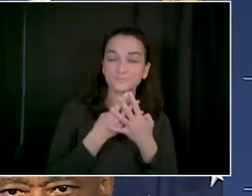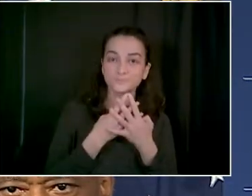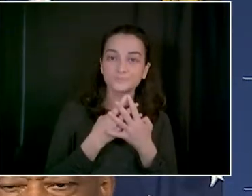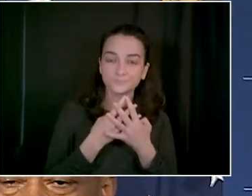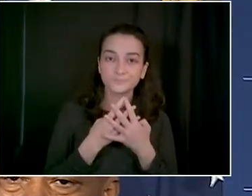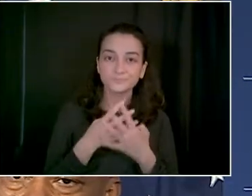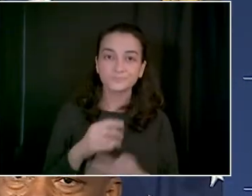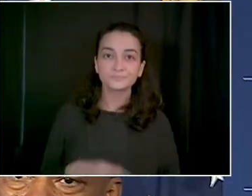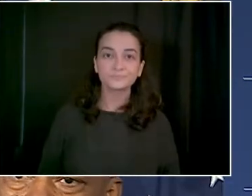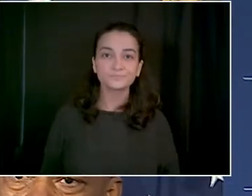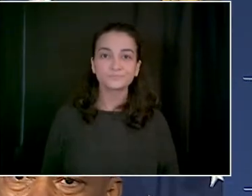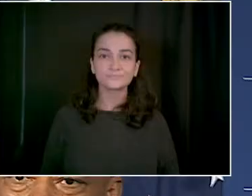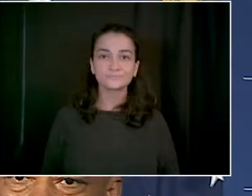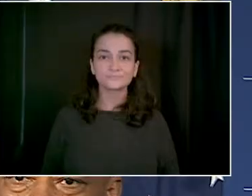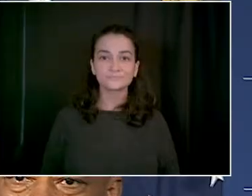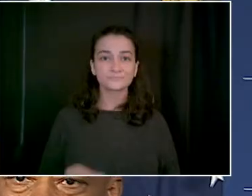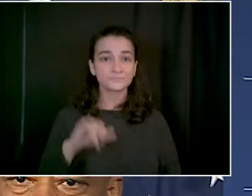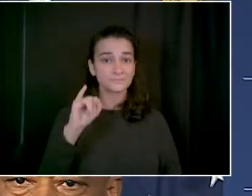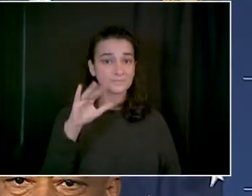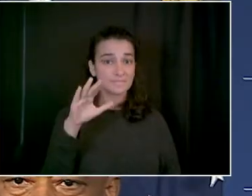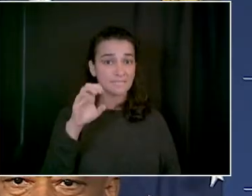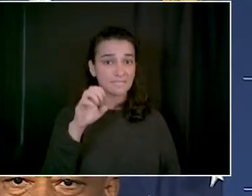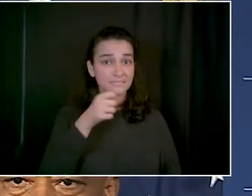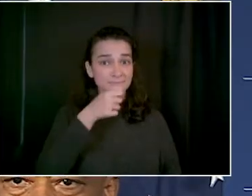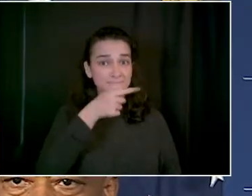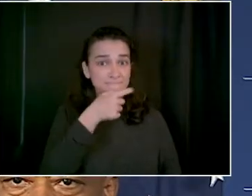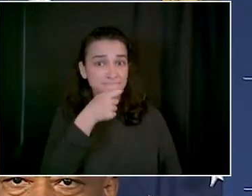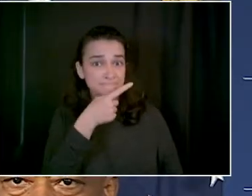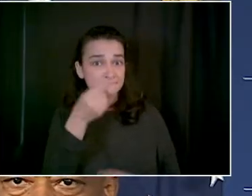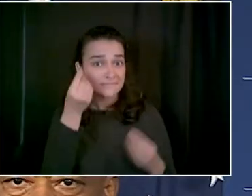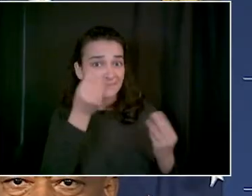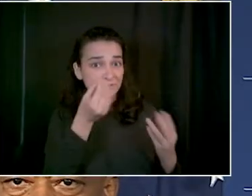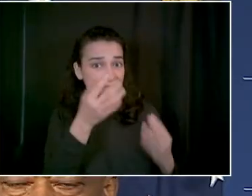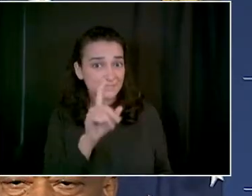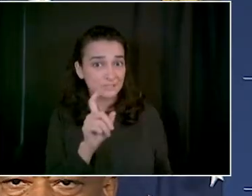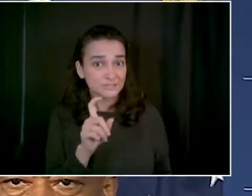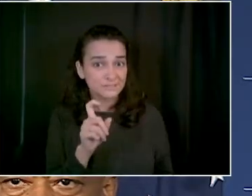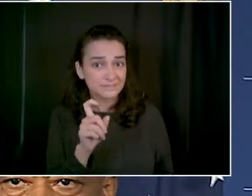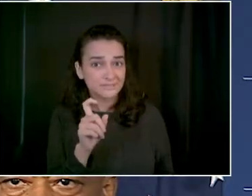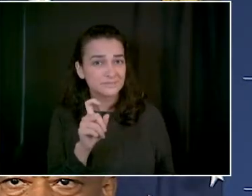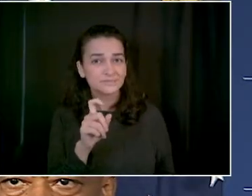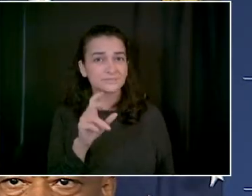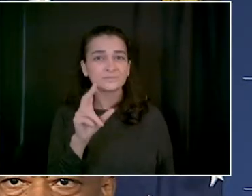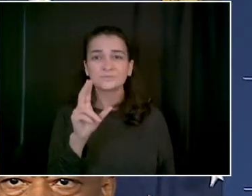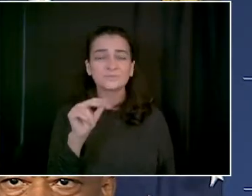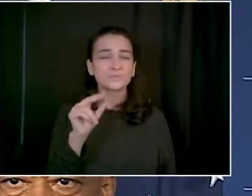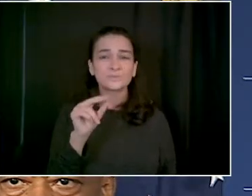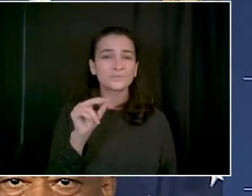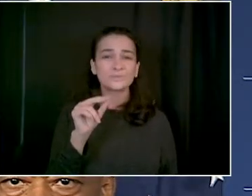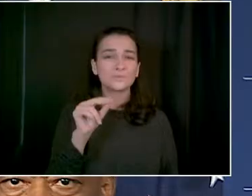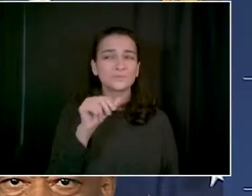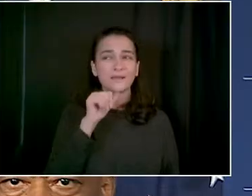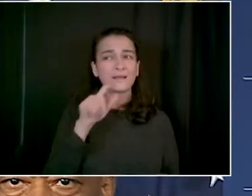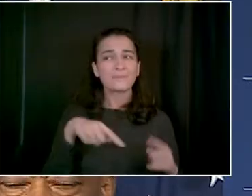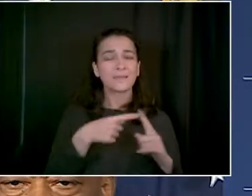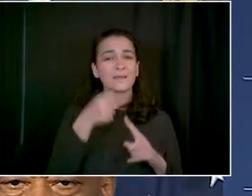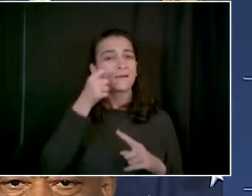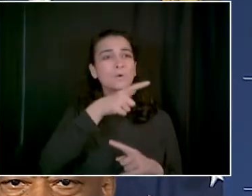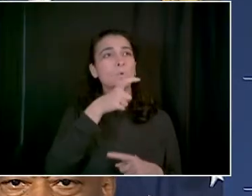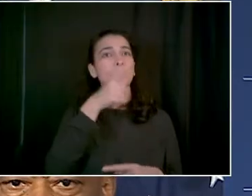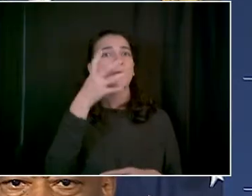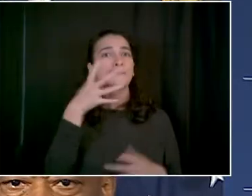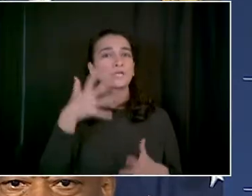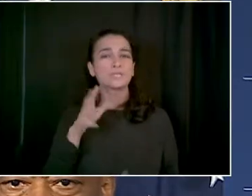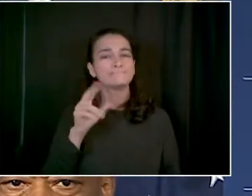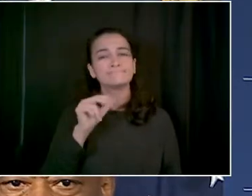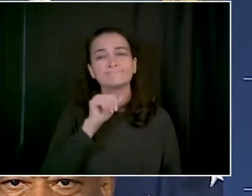civil immigration enforcement, period. Finally, I want to thank our detectives for their outstanding work on